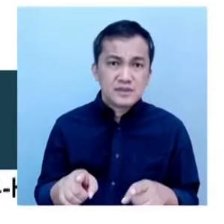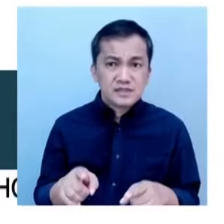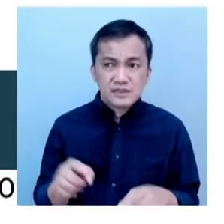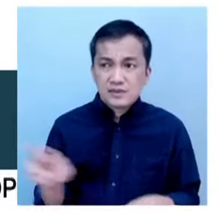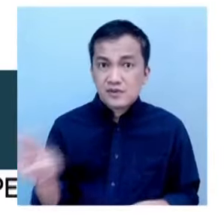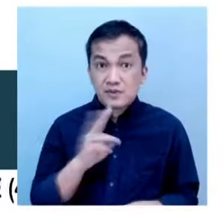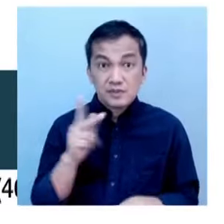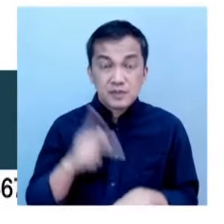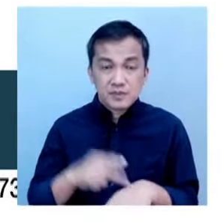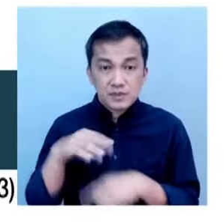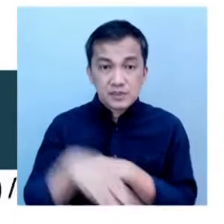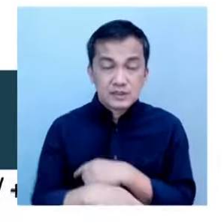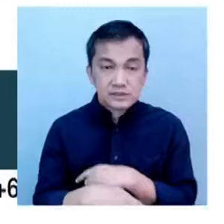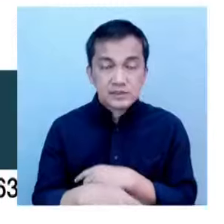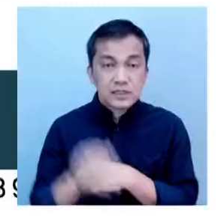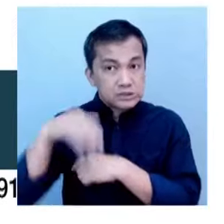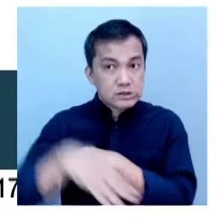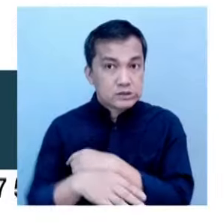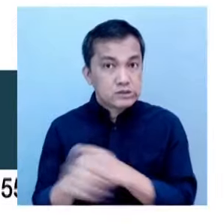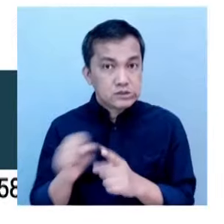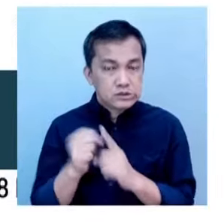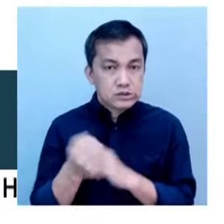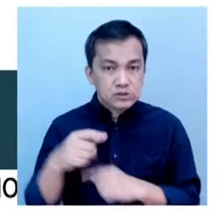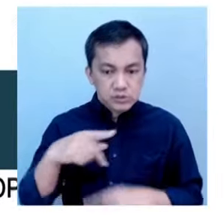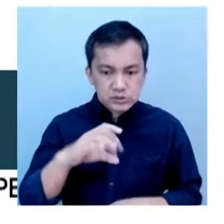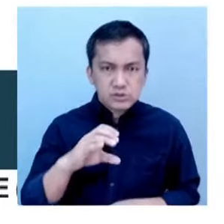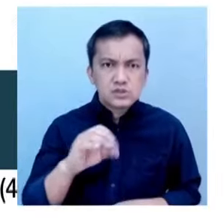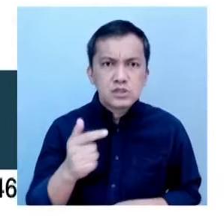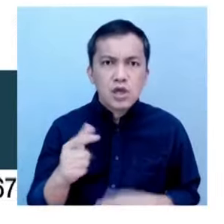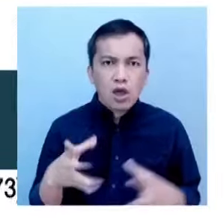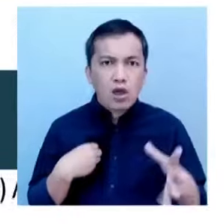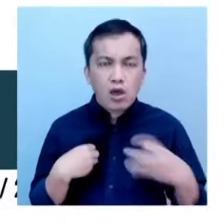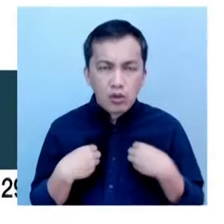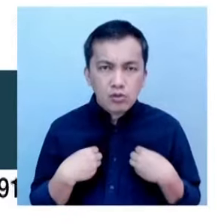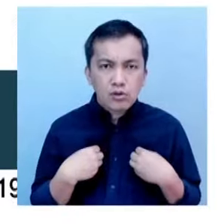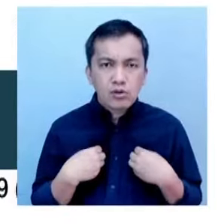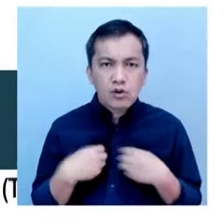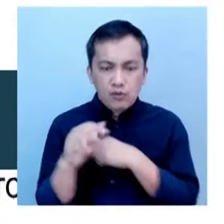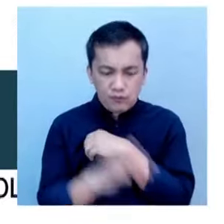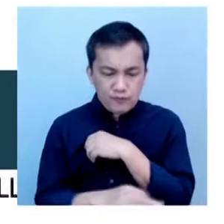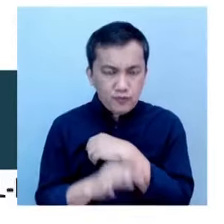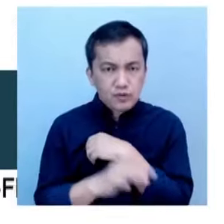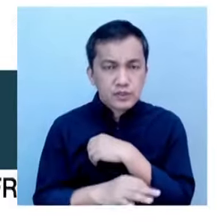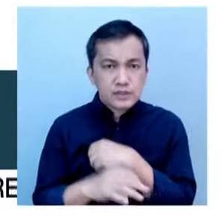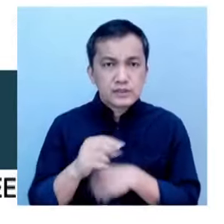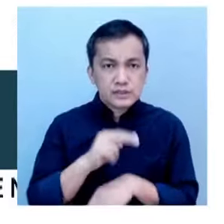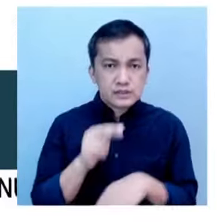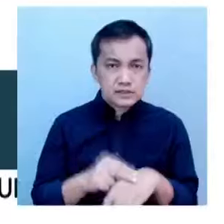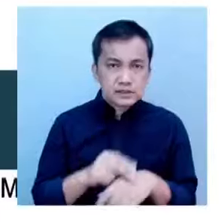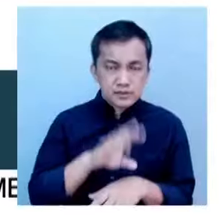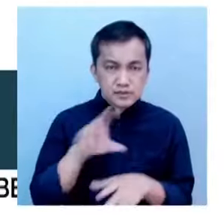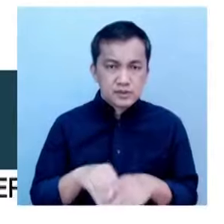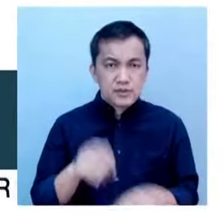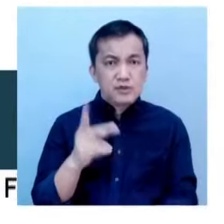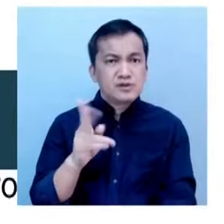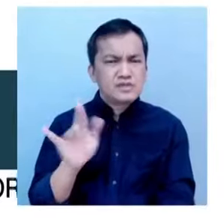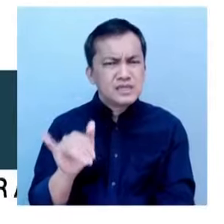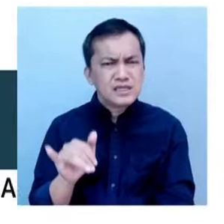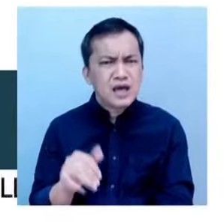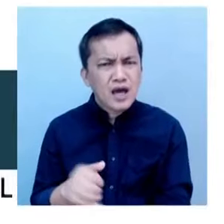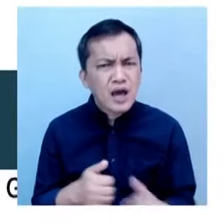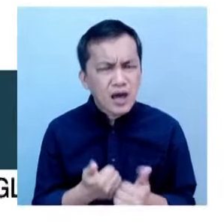the maritime situation there, that the PCG recruited foreign nationals to be part of their auxiliary service? How does that